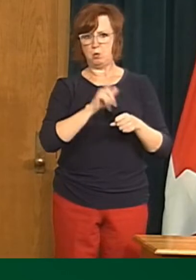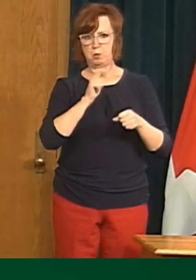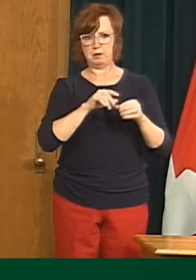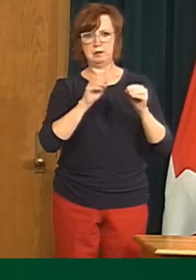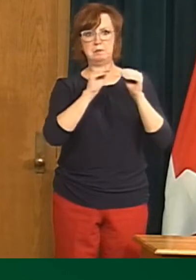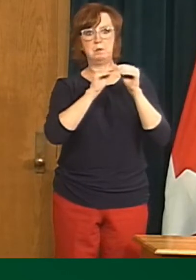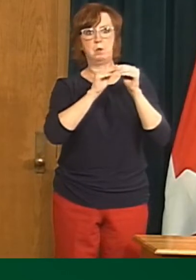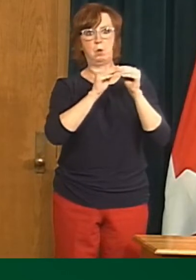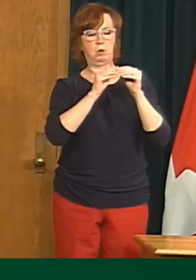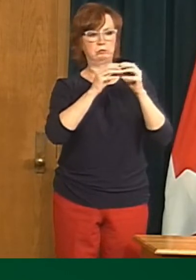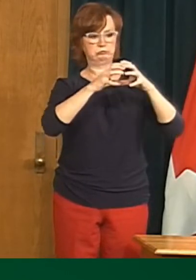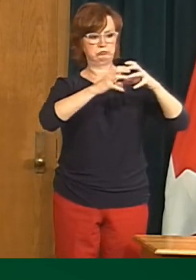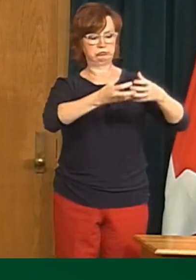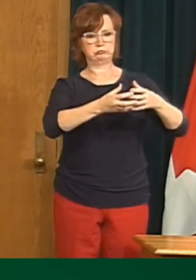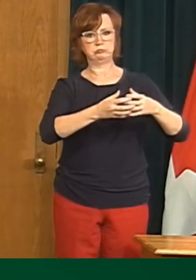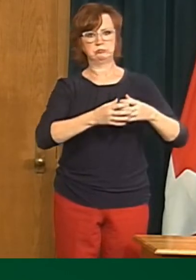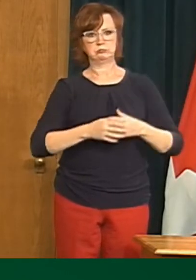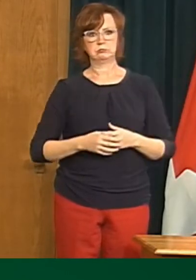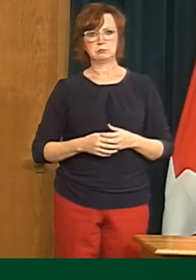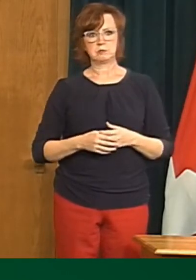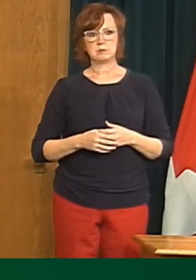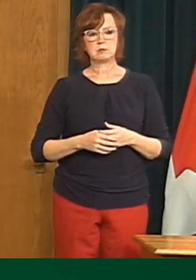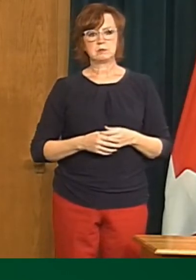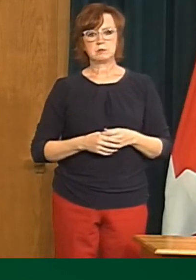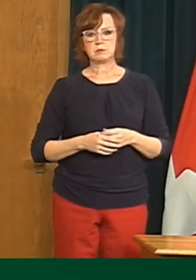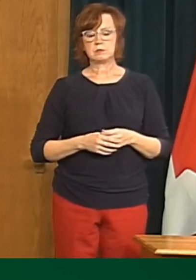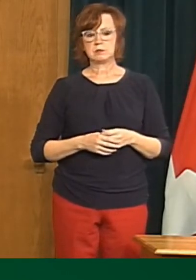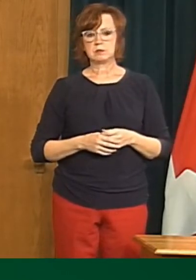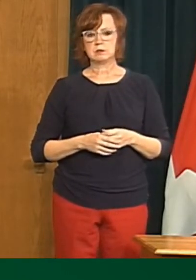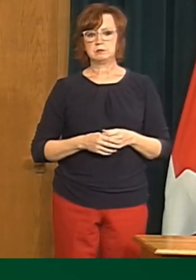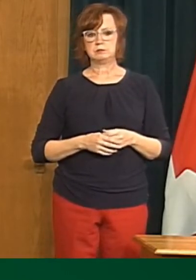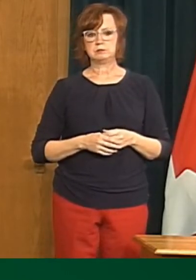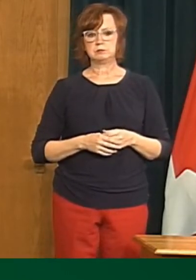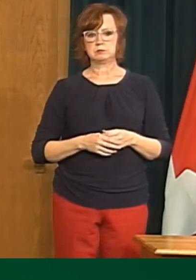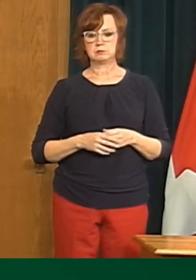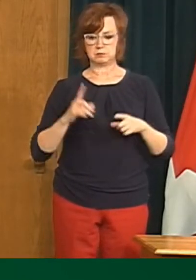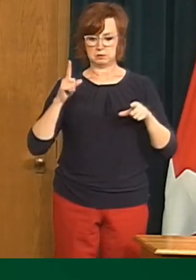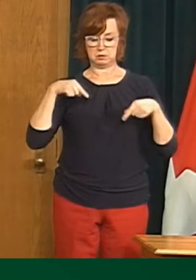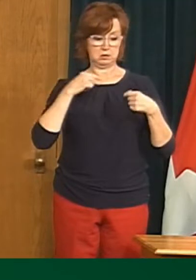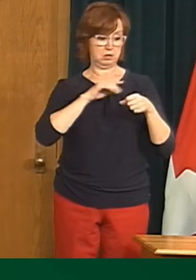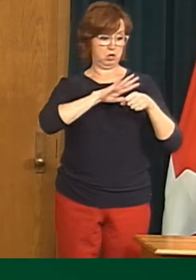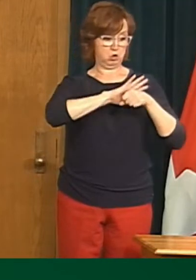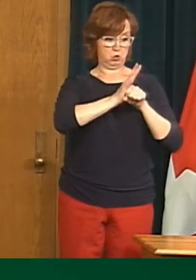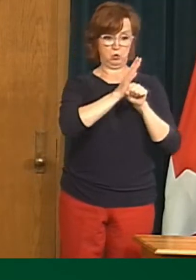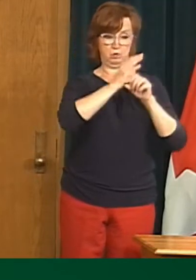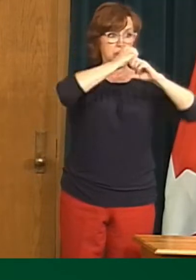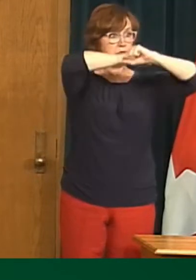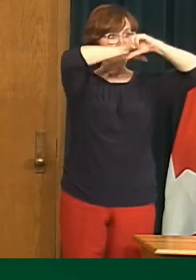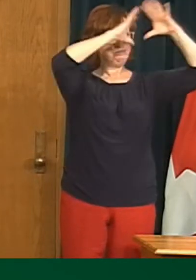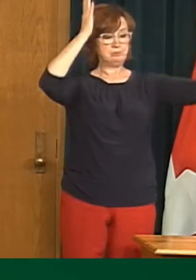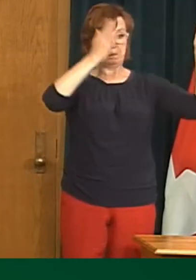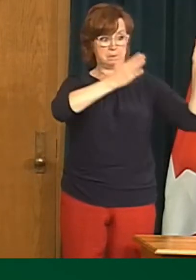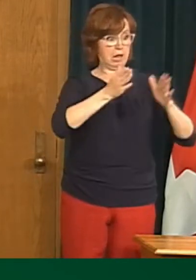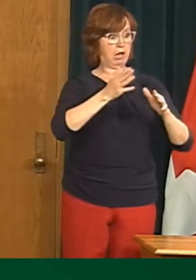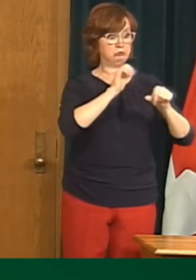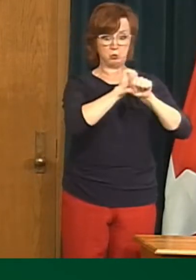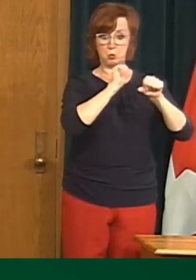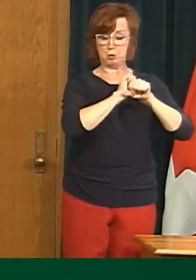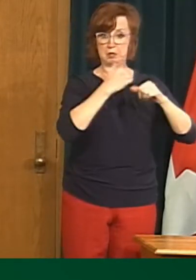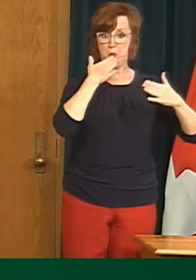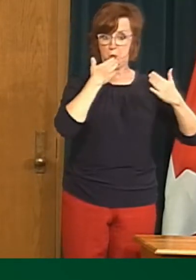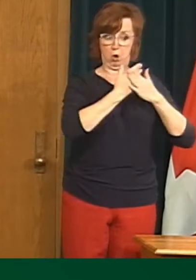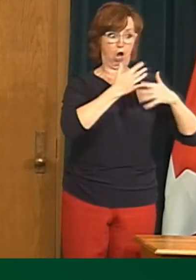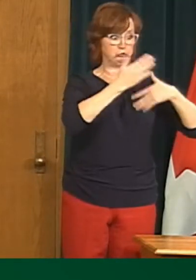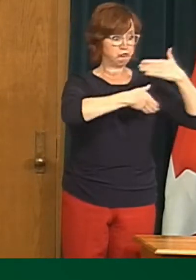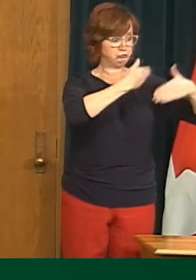been able to contain them. So what we are doing from a COVID perspective is working. It's working in the general public, and it's working in our healthcare